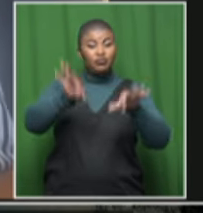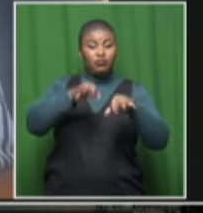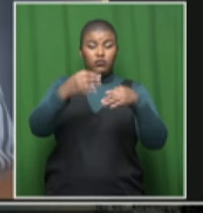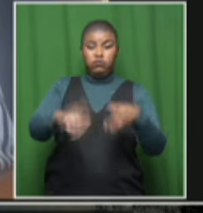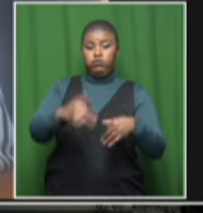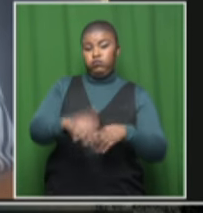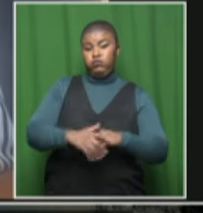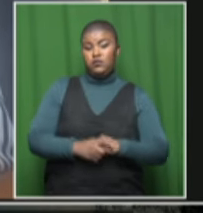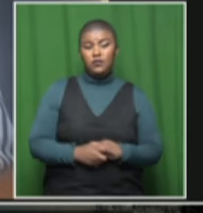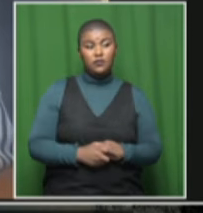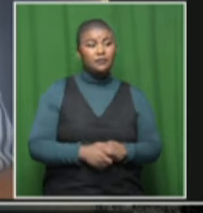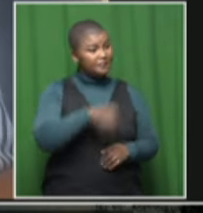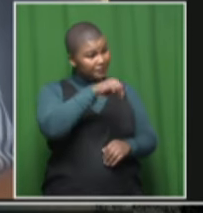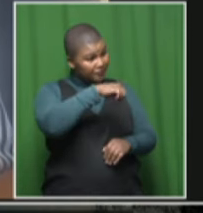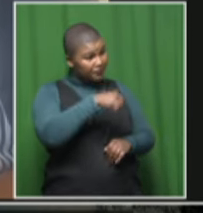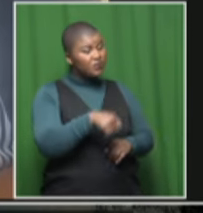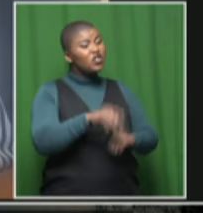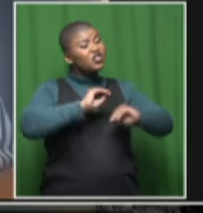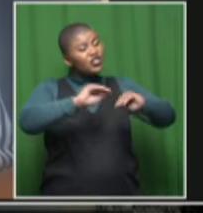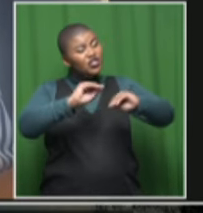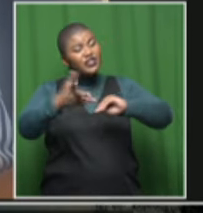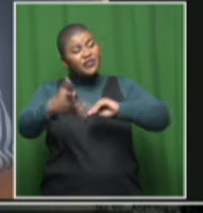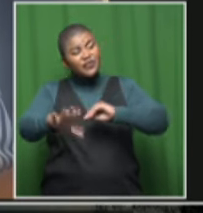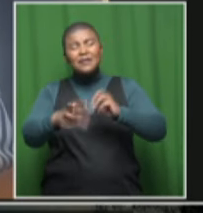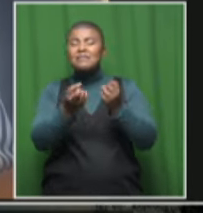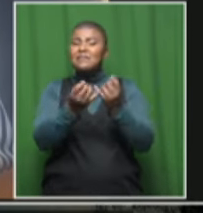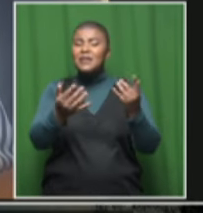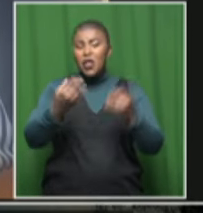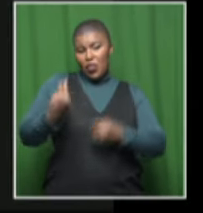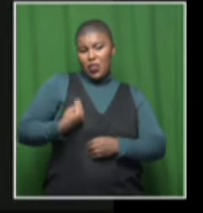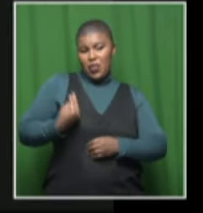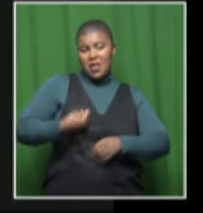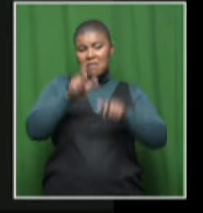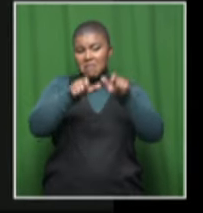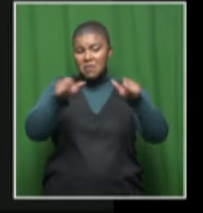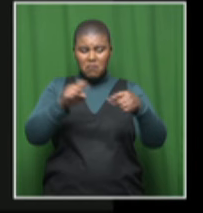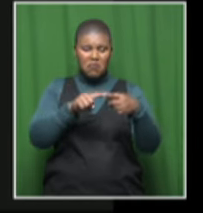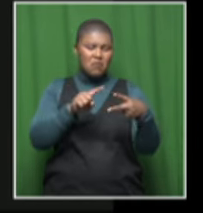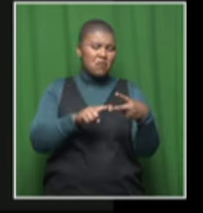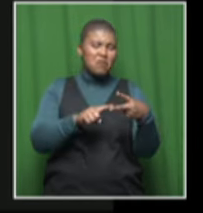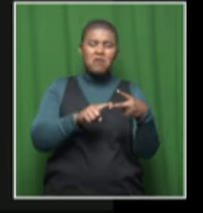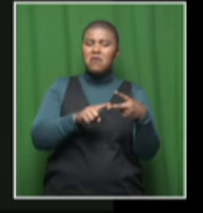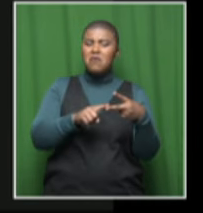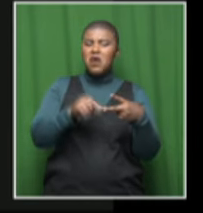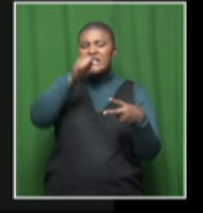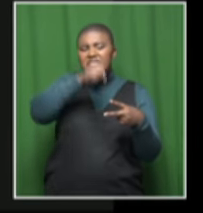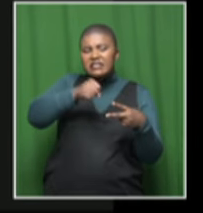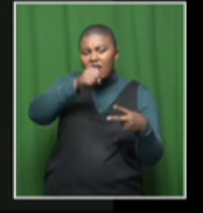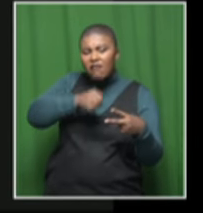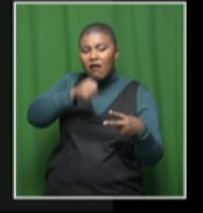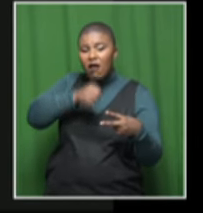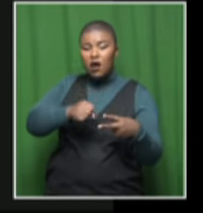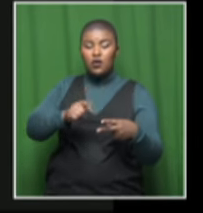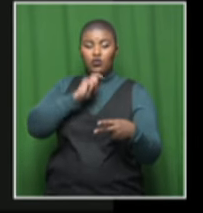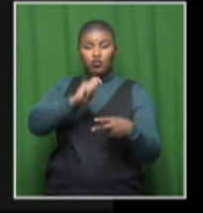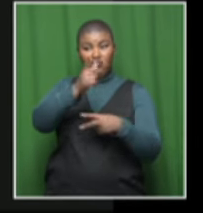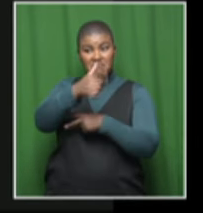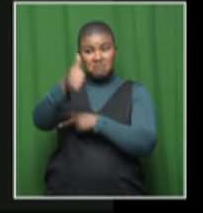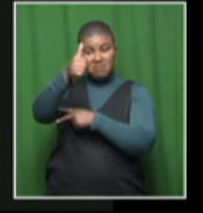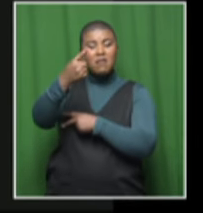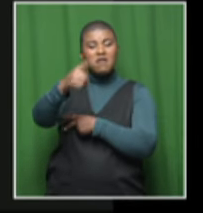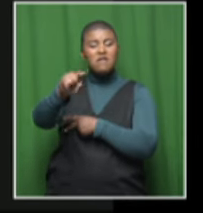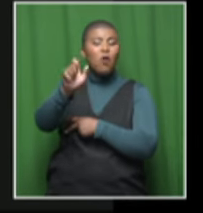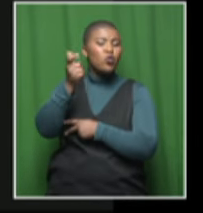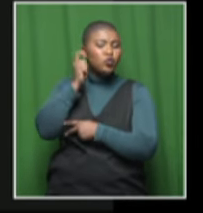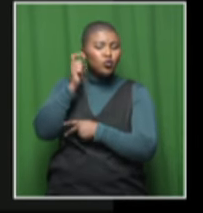Yes, she taught many other young people and singers, and she was an authority of Zulu music,